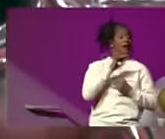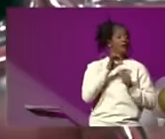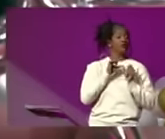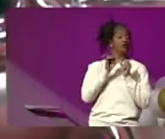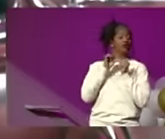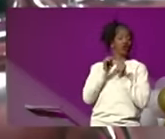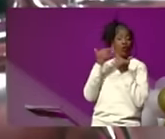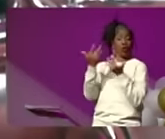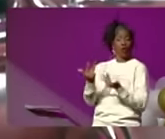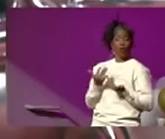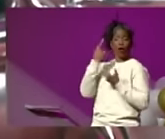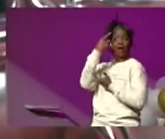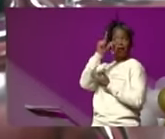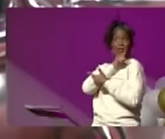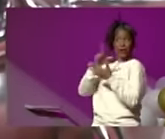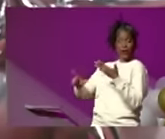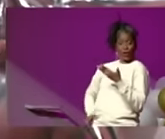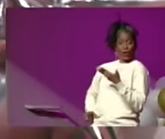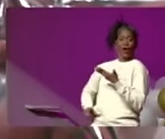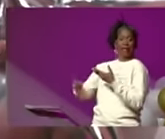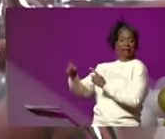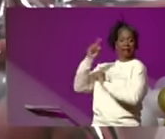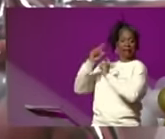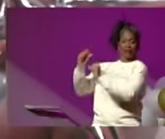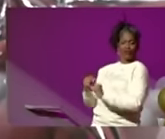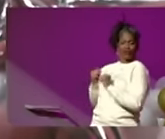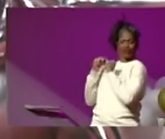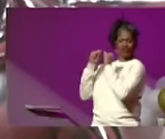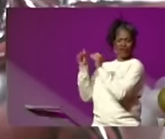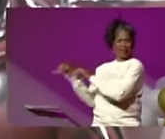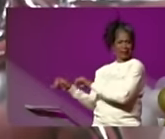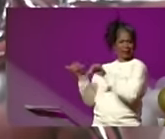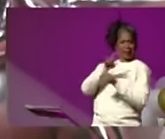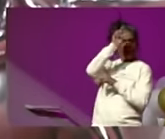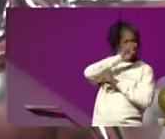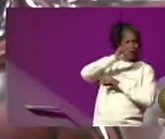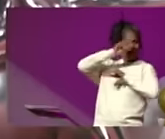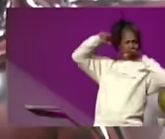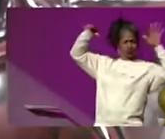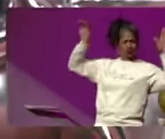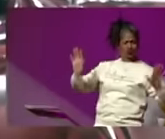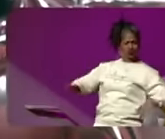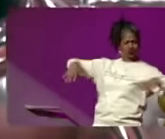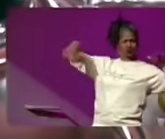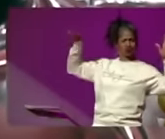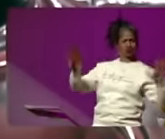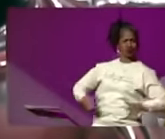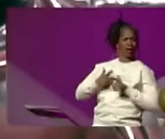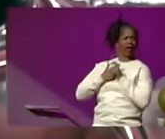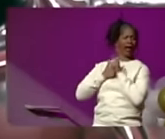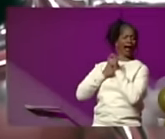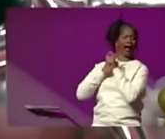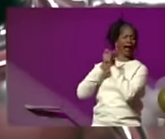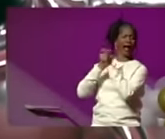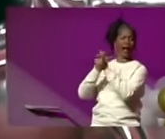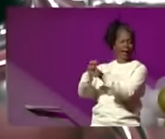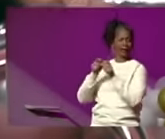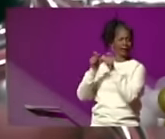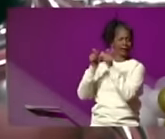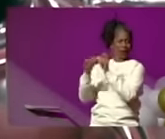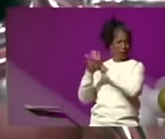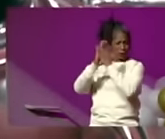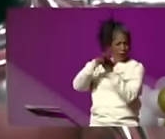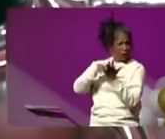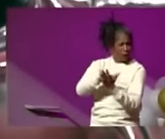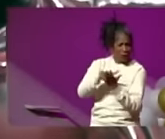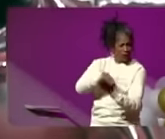on the Lord shall renew their strength. They shall mount up with wings as eagles, run and not get weary, walk and not